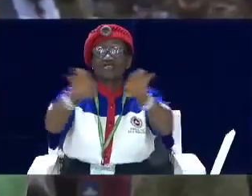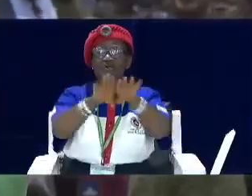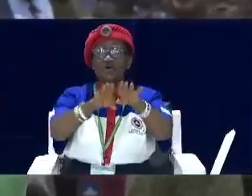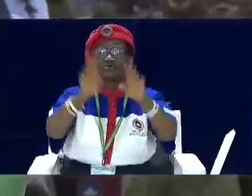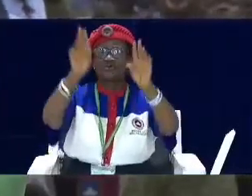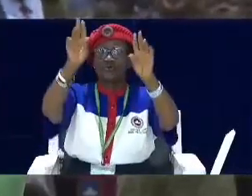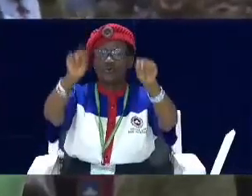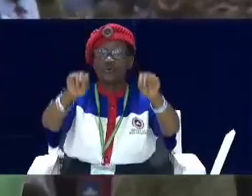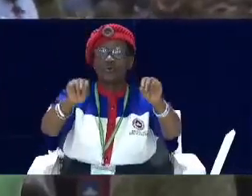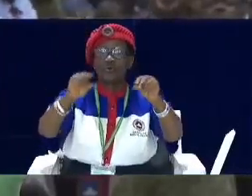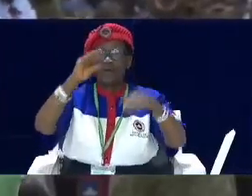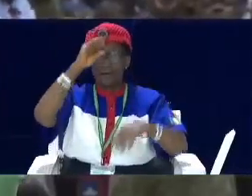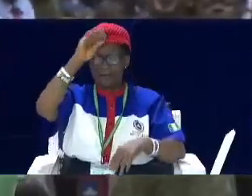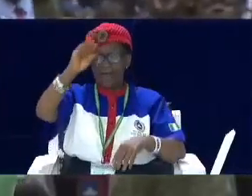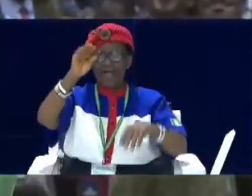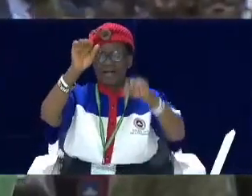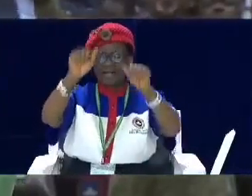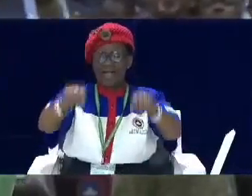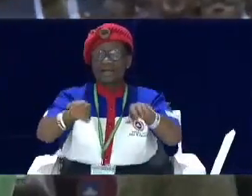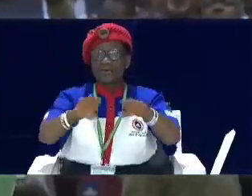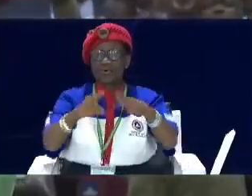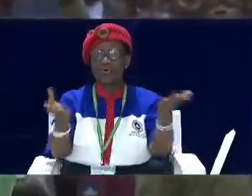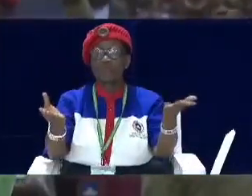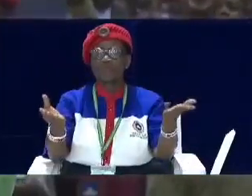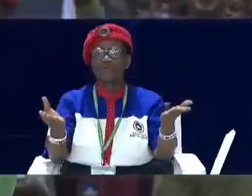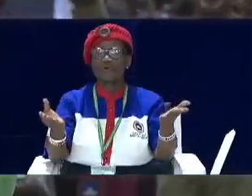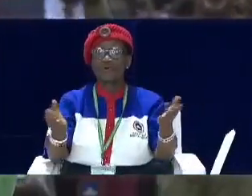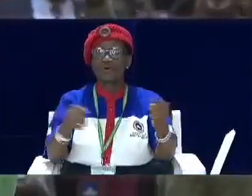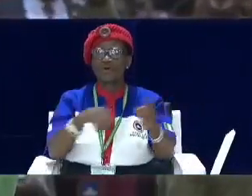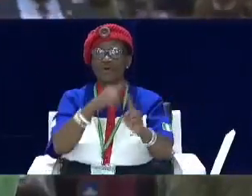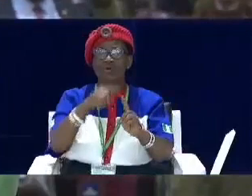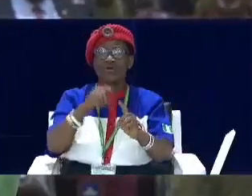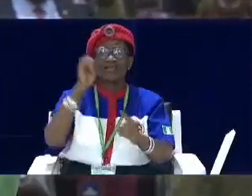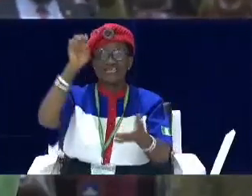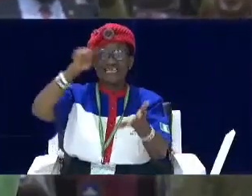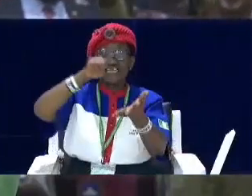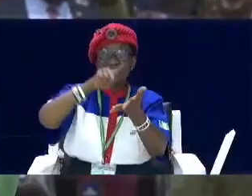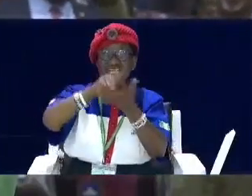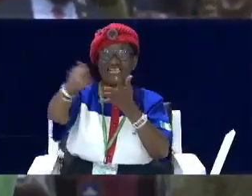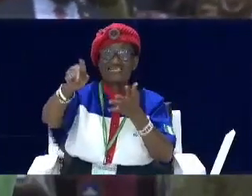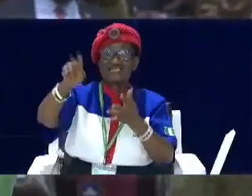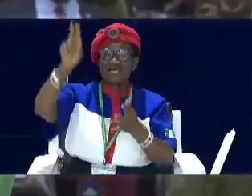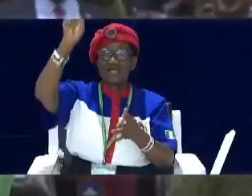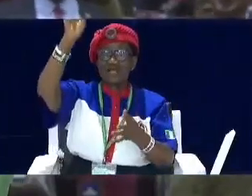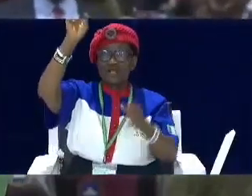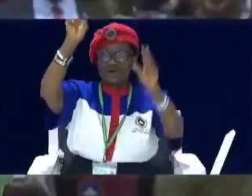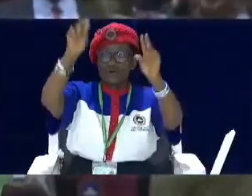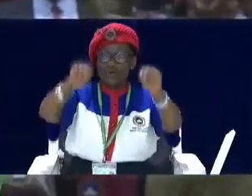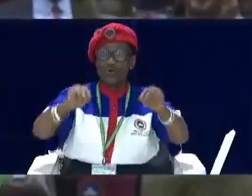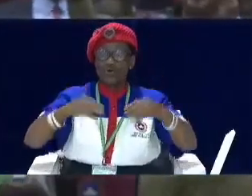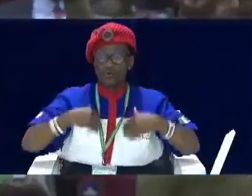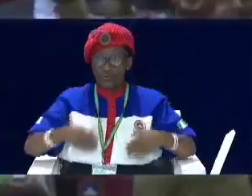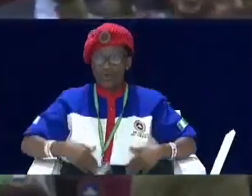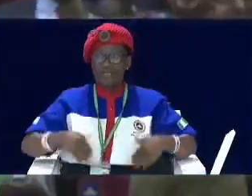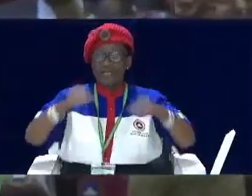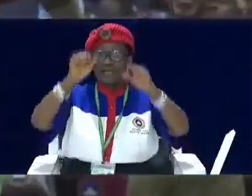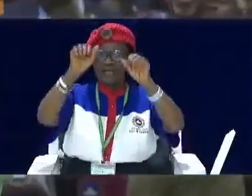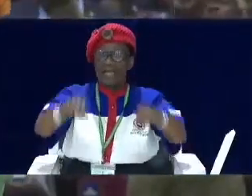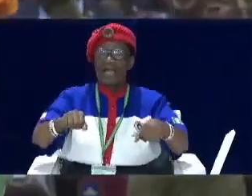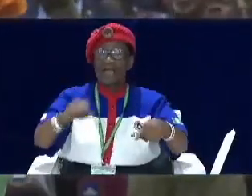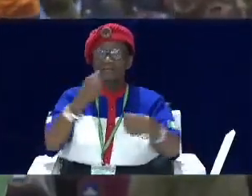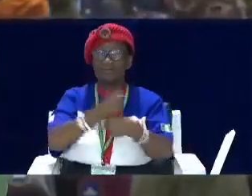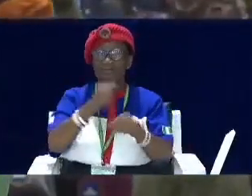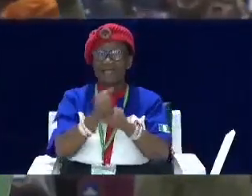Nígbà tó bá sì tí kò sí ẹni tó lè ṣí. When he kills, nobody can make alive. Nígbà tó bá pa kò sí ẹni tó lè sọ di